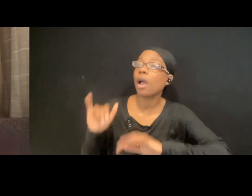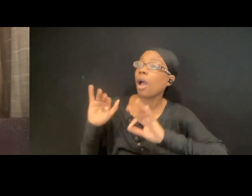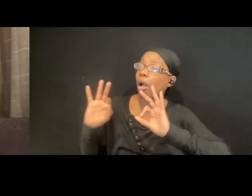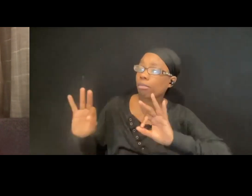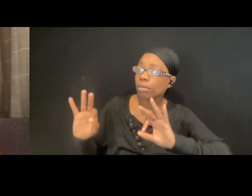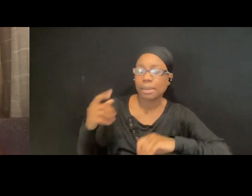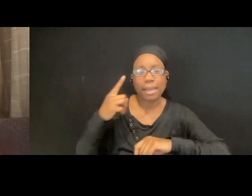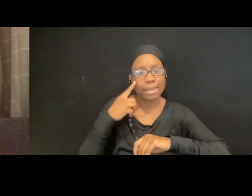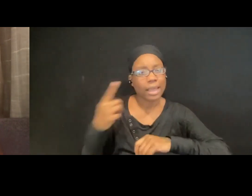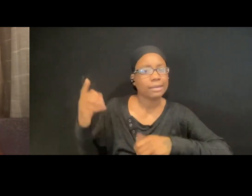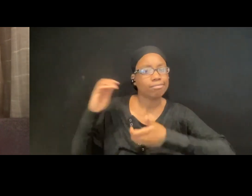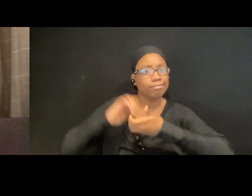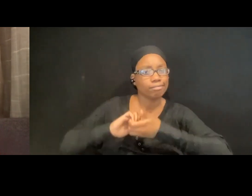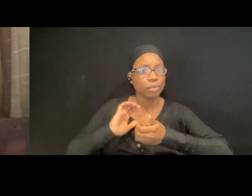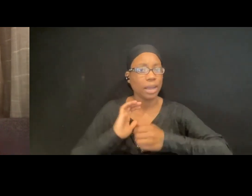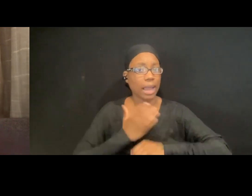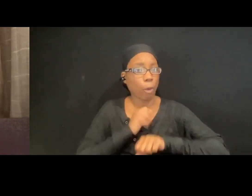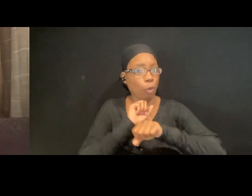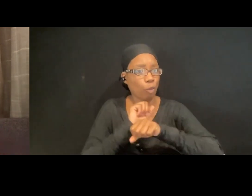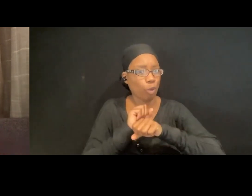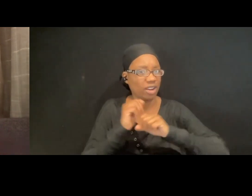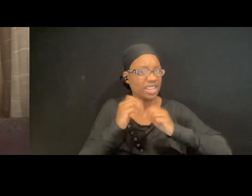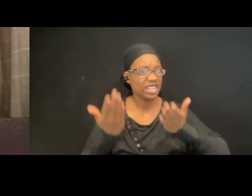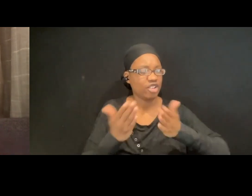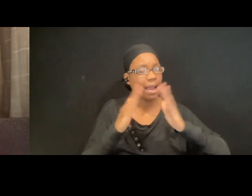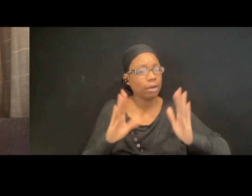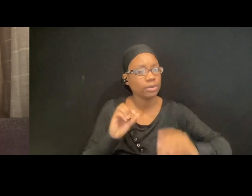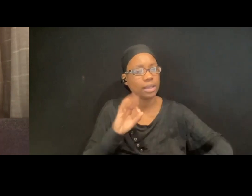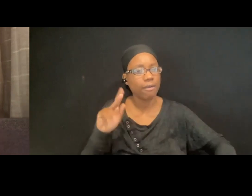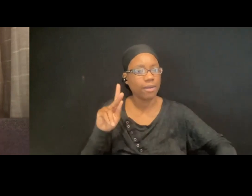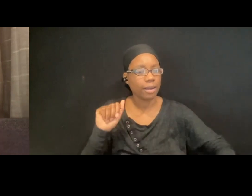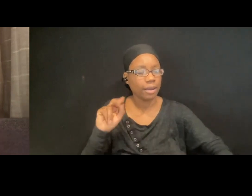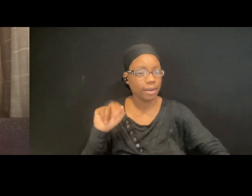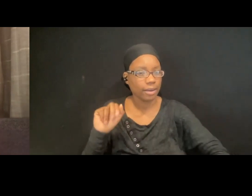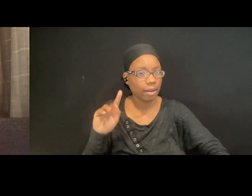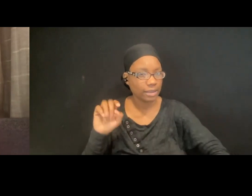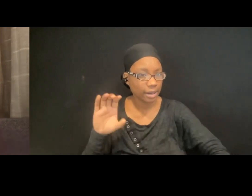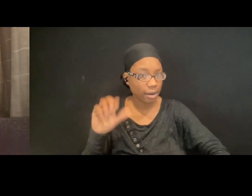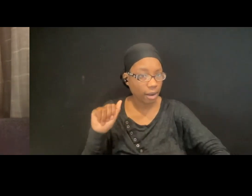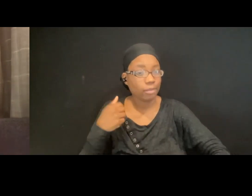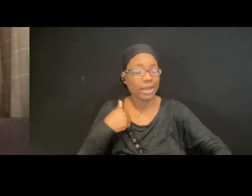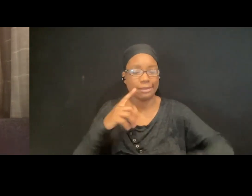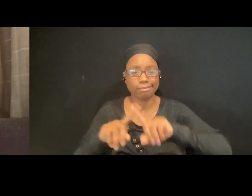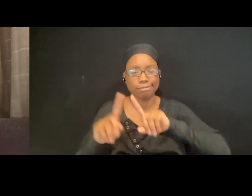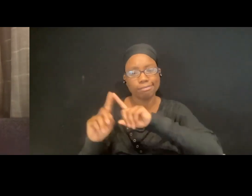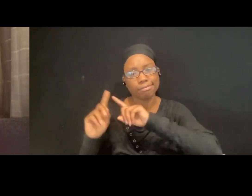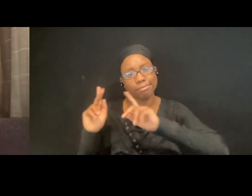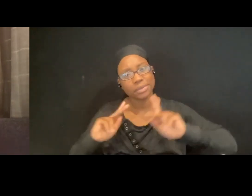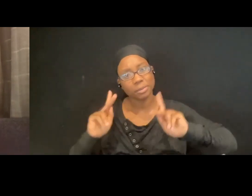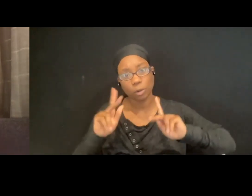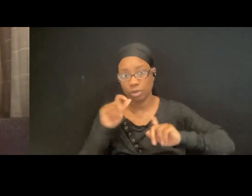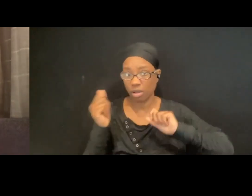Connecticut does. So we are made up of lots of different types of people. Not all of us consider ourselves to